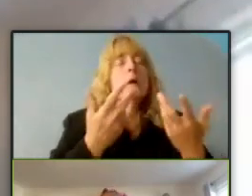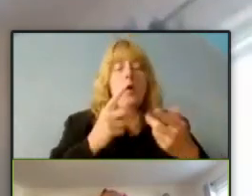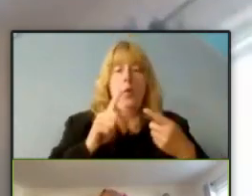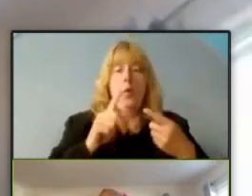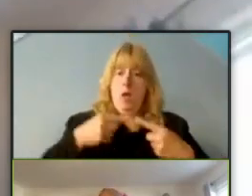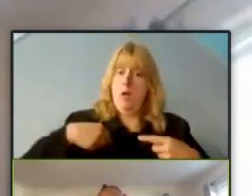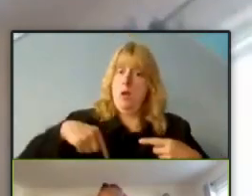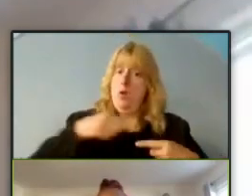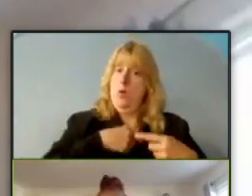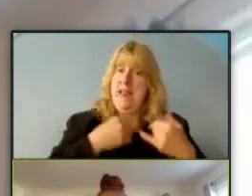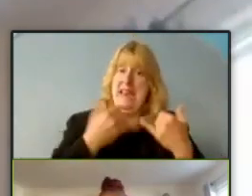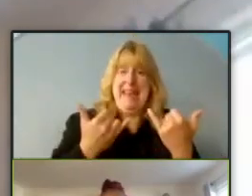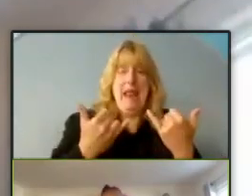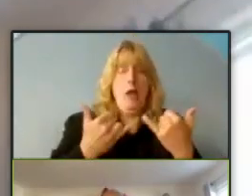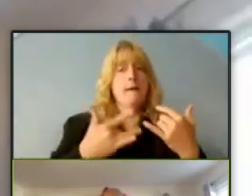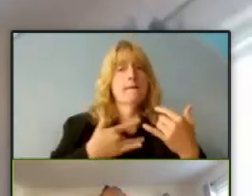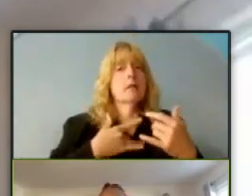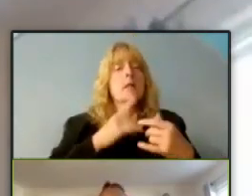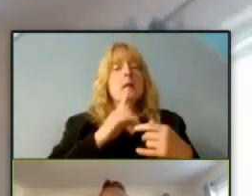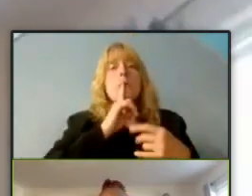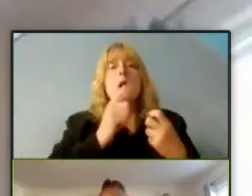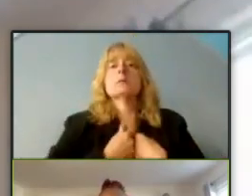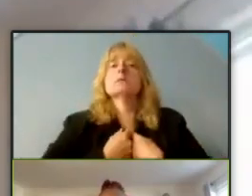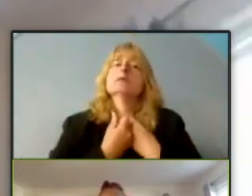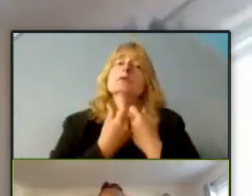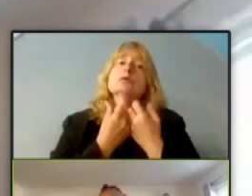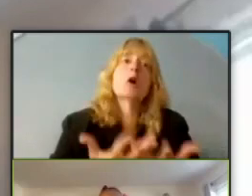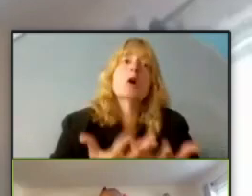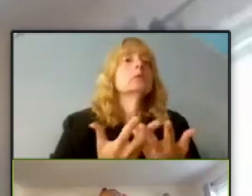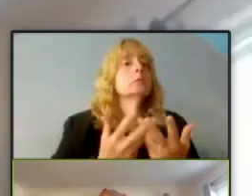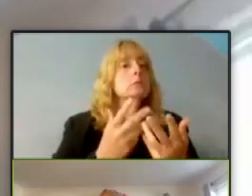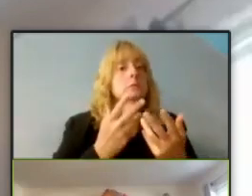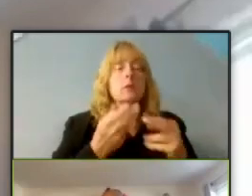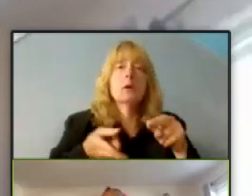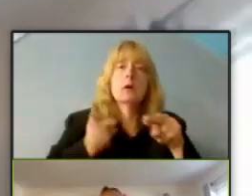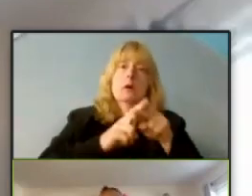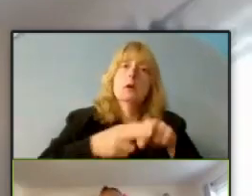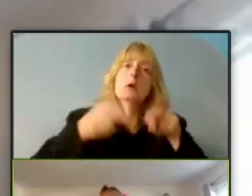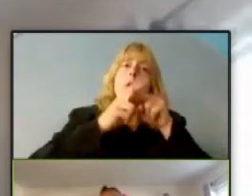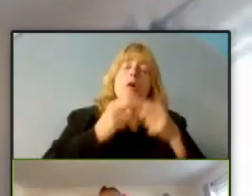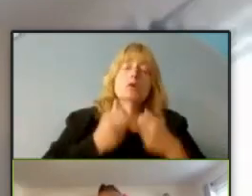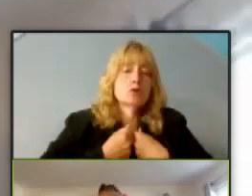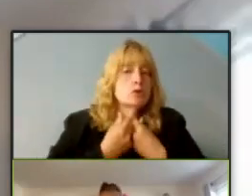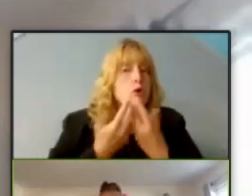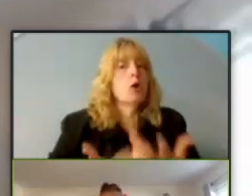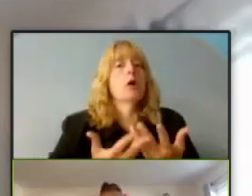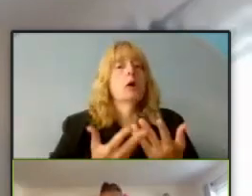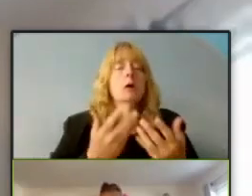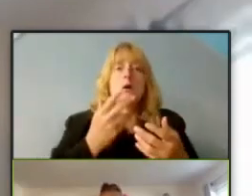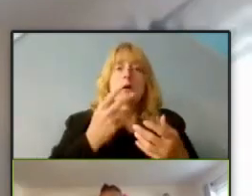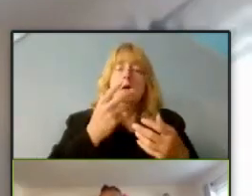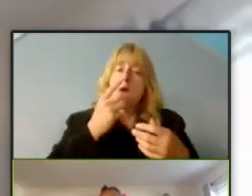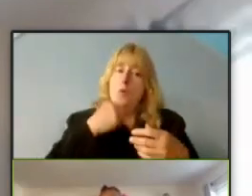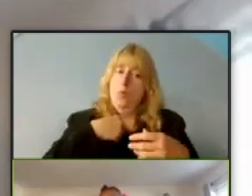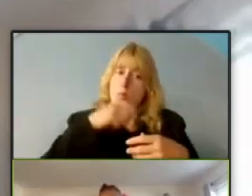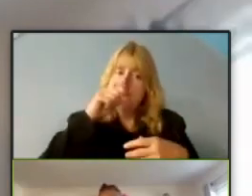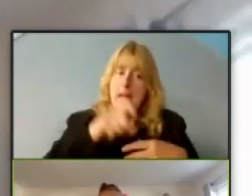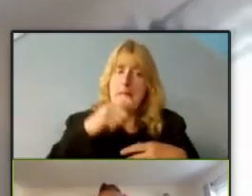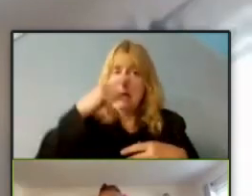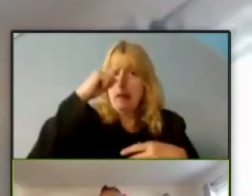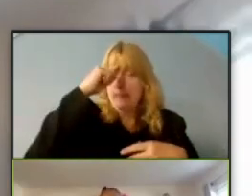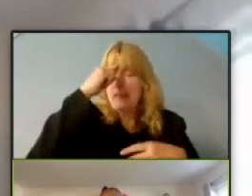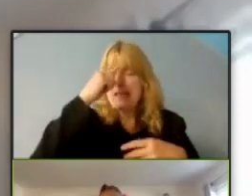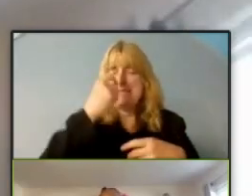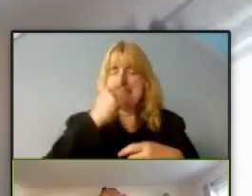absolutely exhausted on top of exhausted, we have to think about self-care and